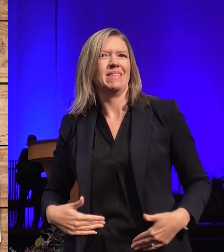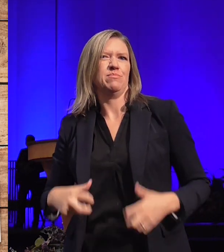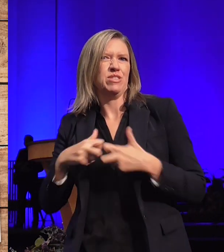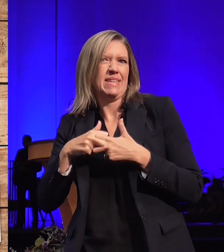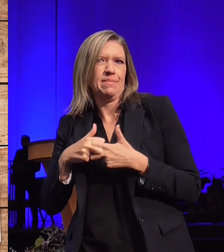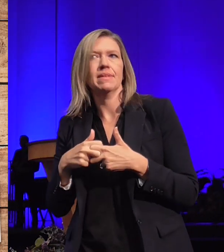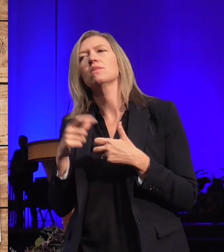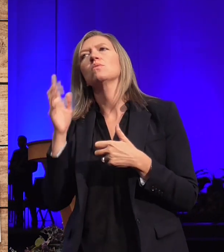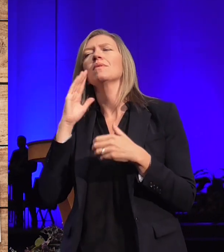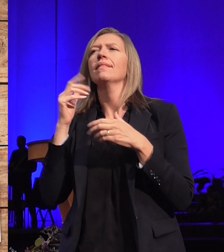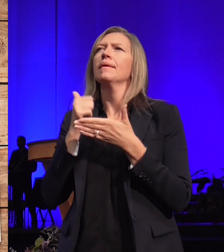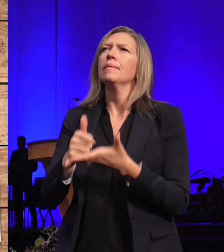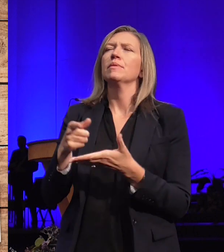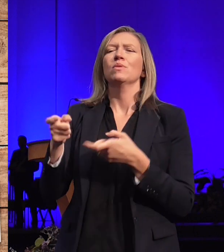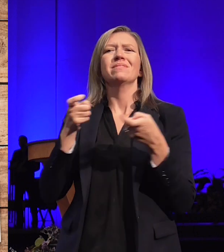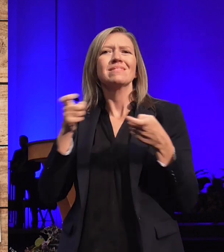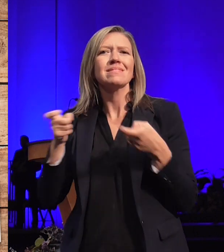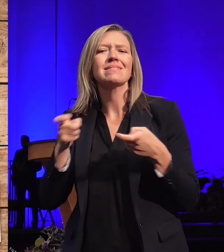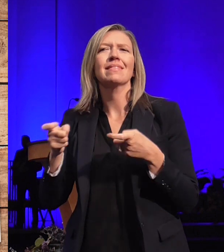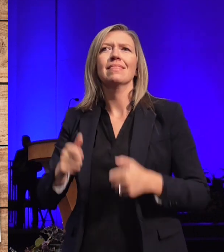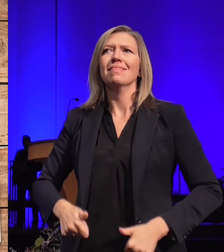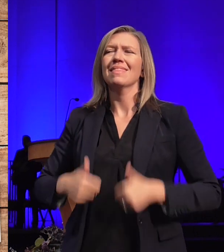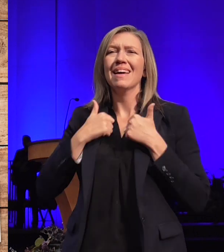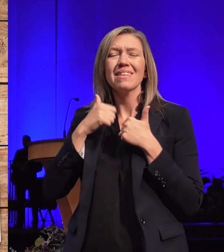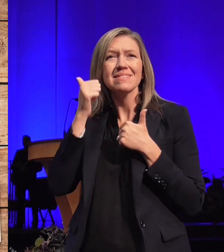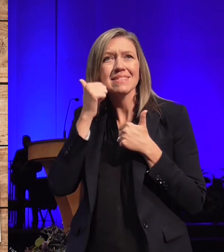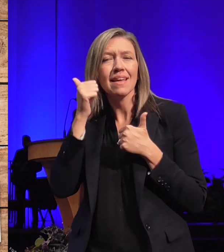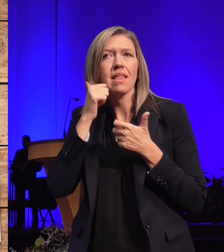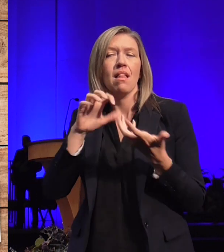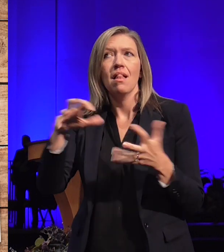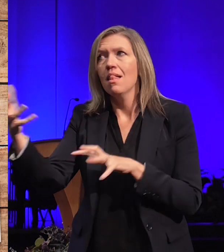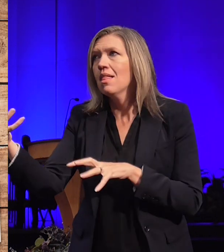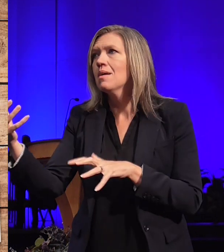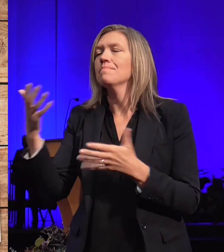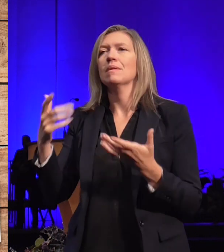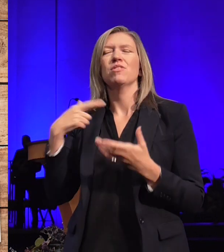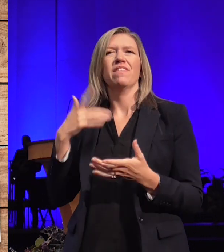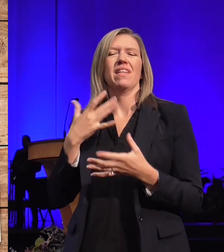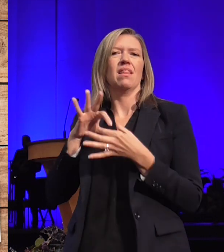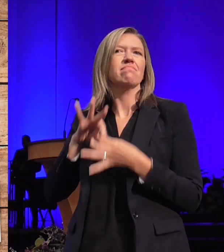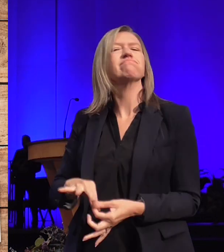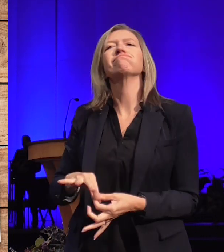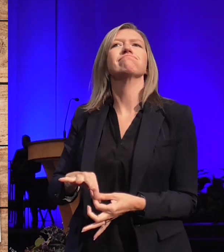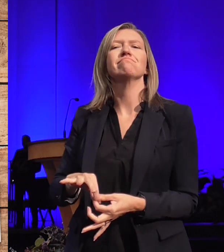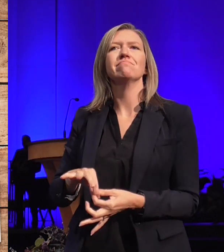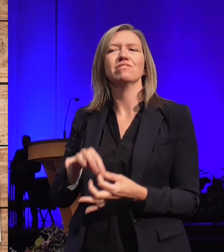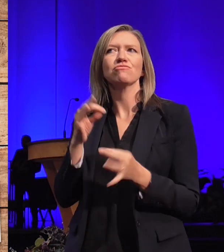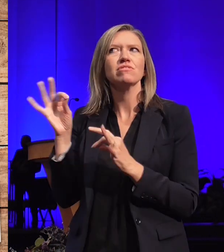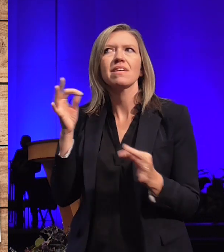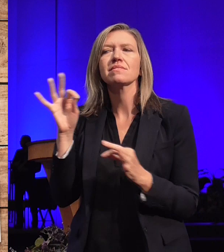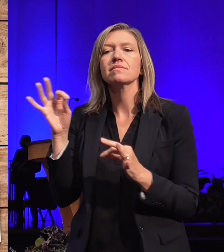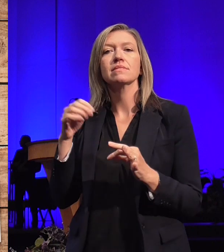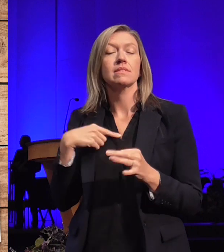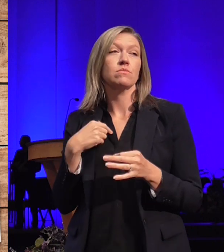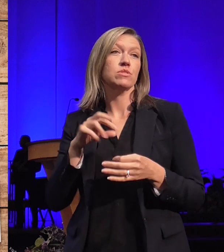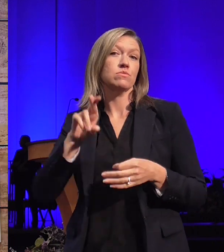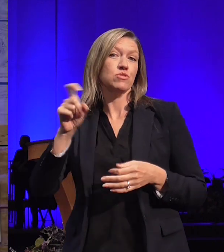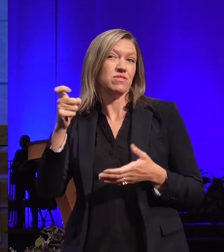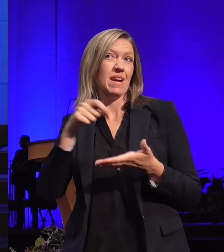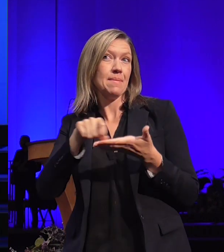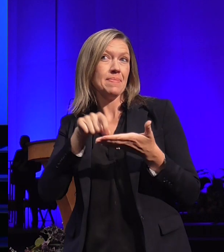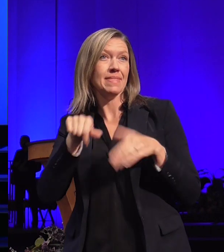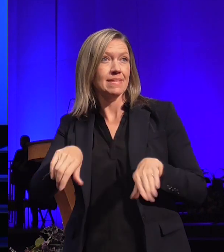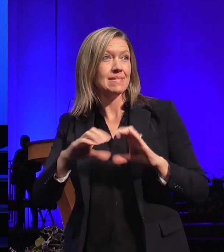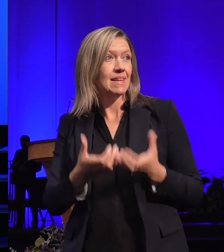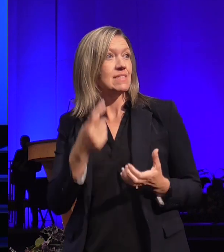circus of daily life that may be tethering you to distractions. I would prescribe this class for any of you who think you're too